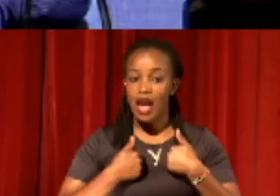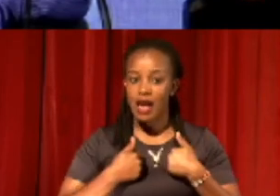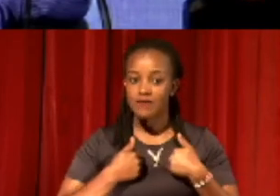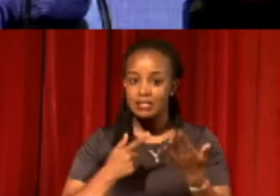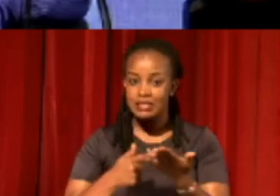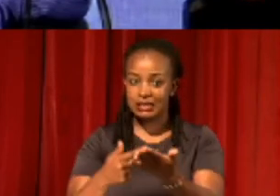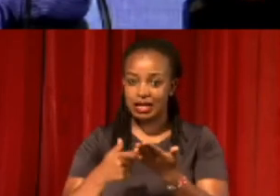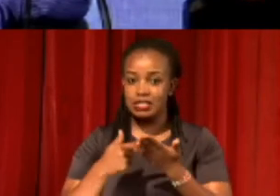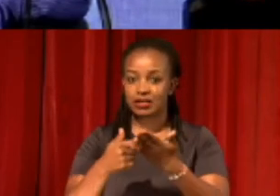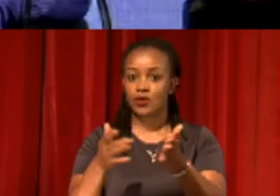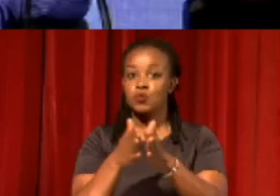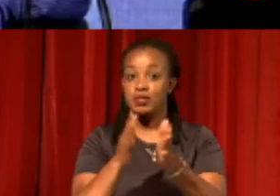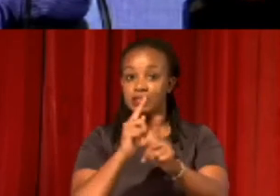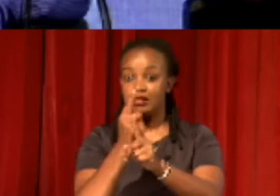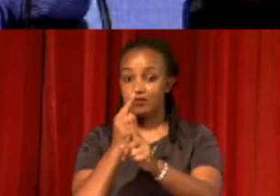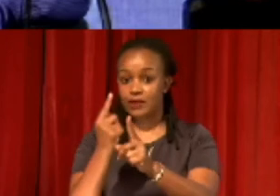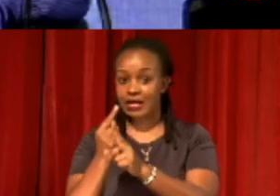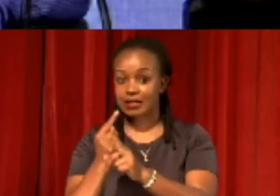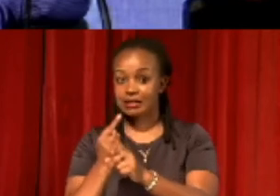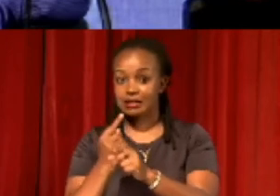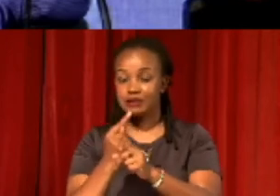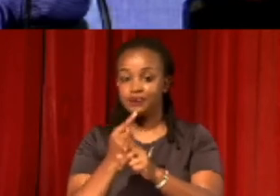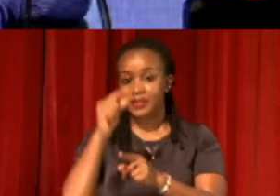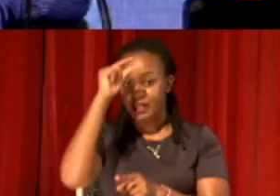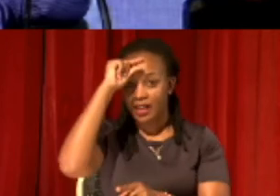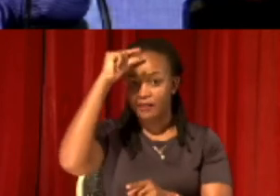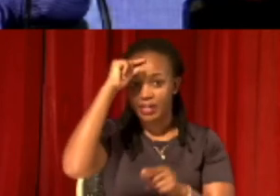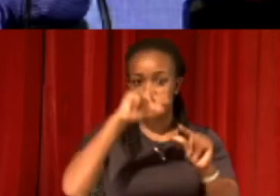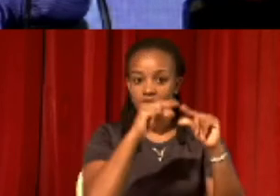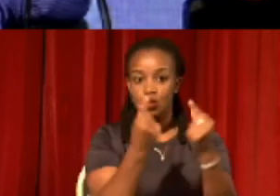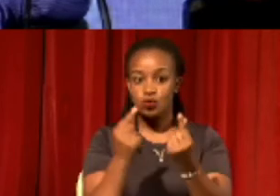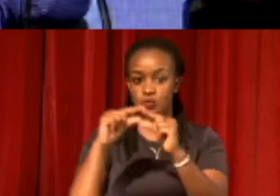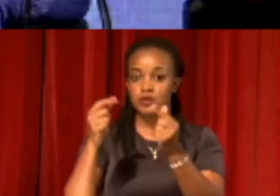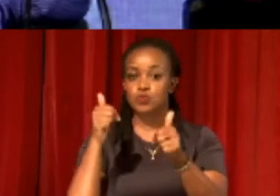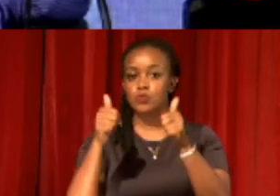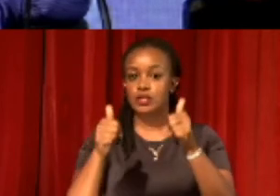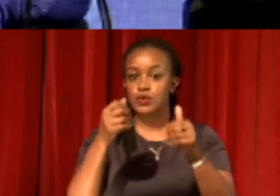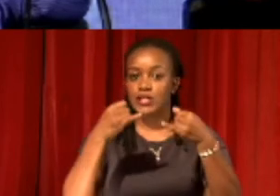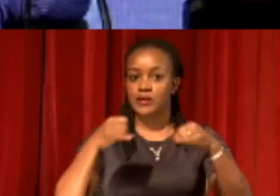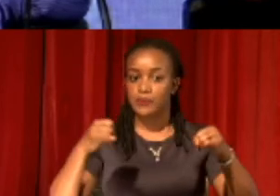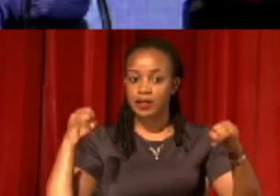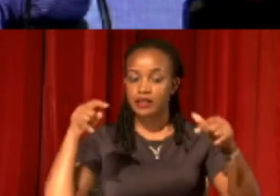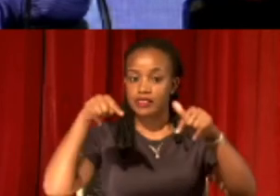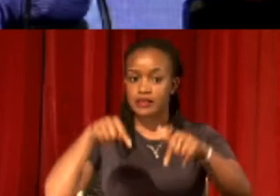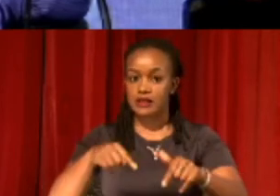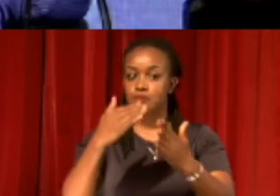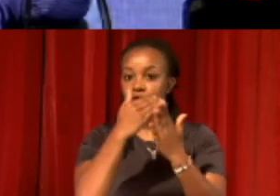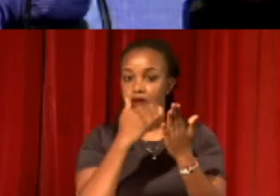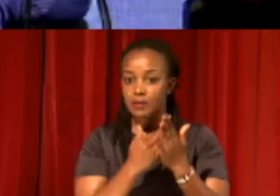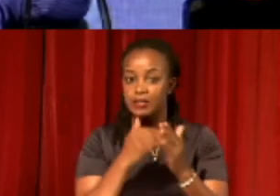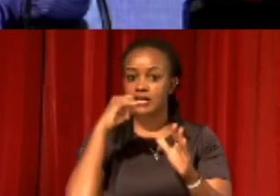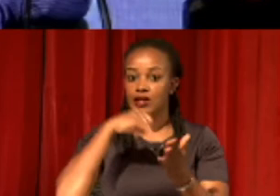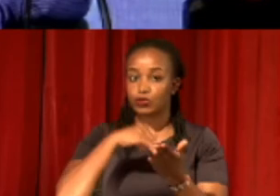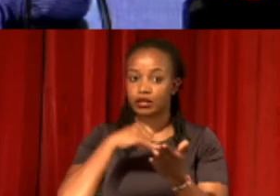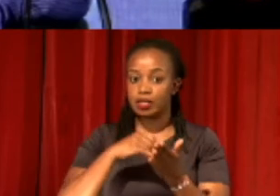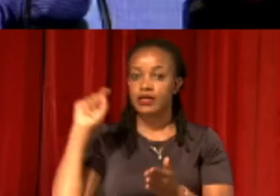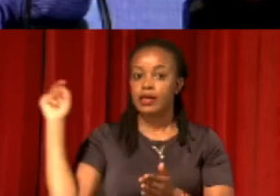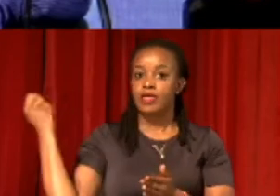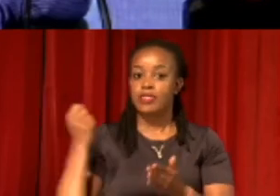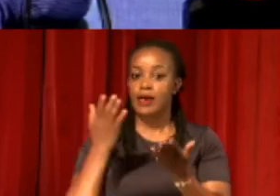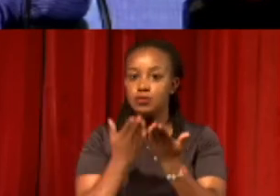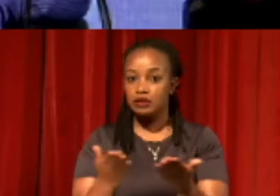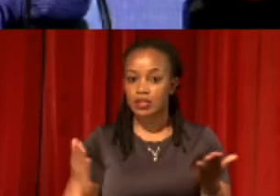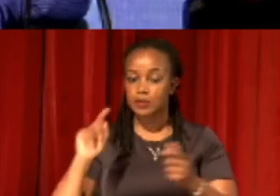to some of the state agencies that will be implementing this program. We have spoken to the National Museums of Kenya, who represent the